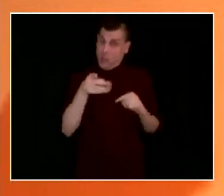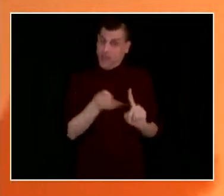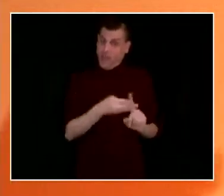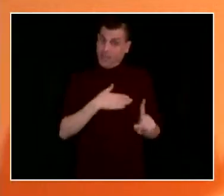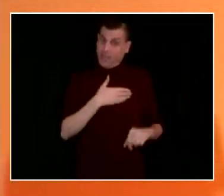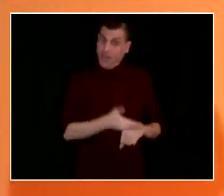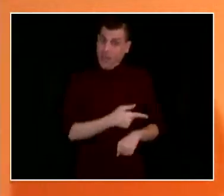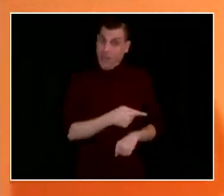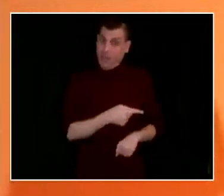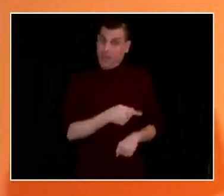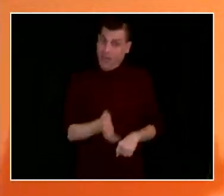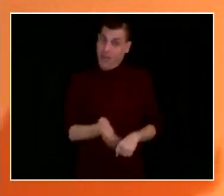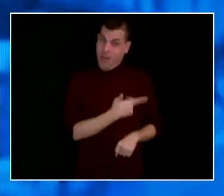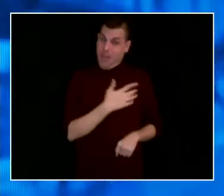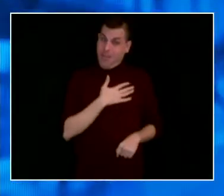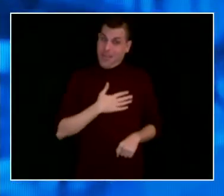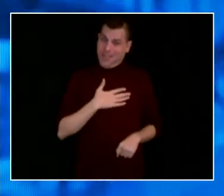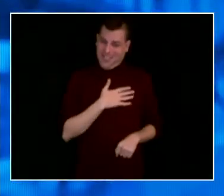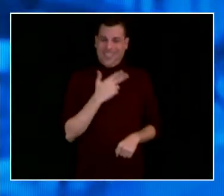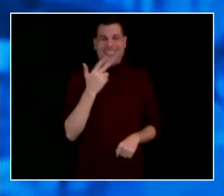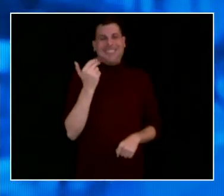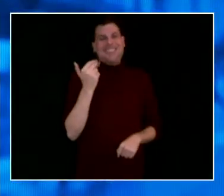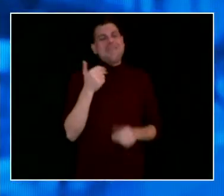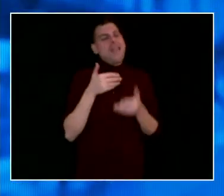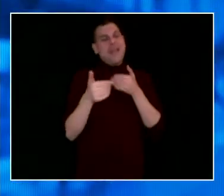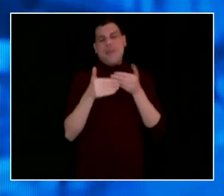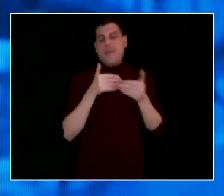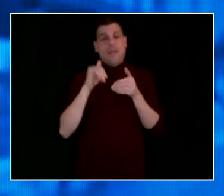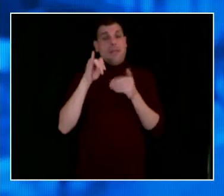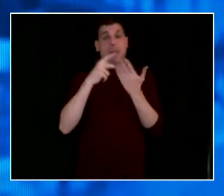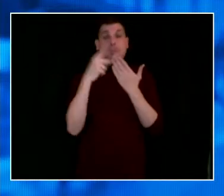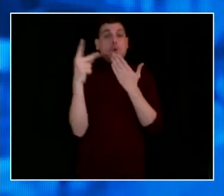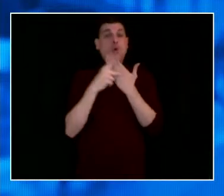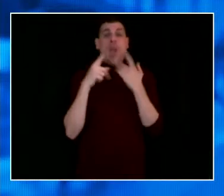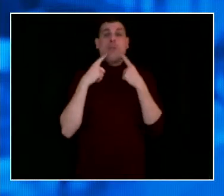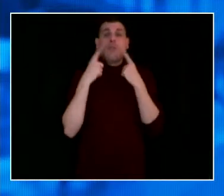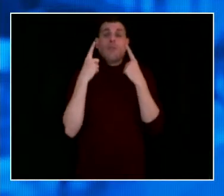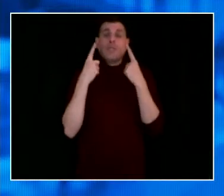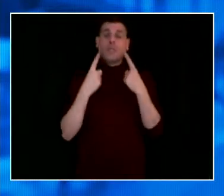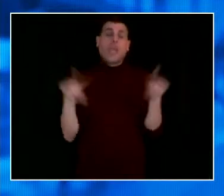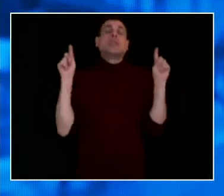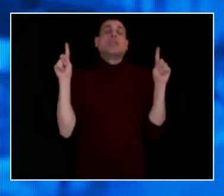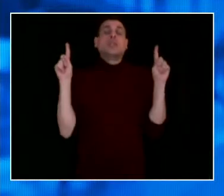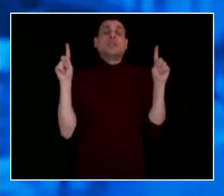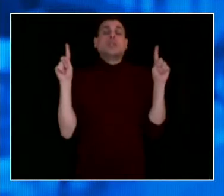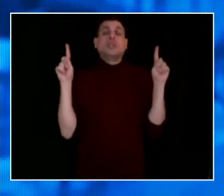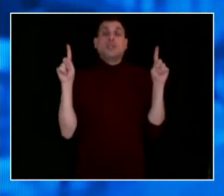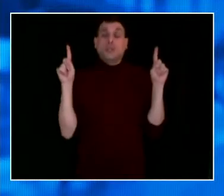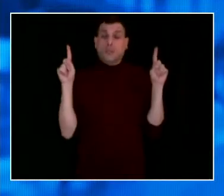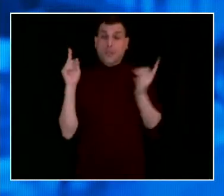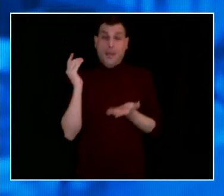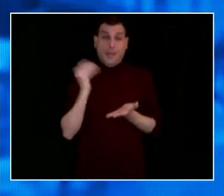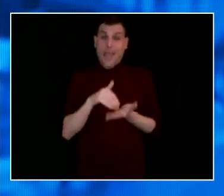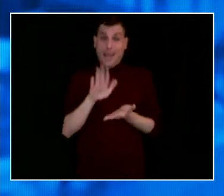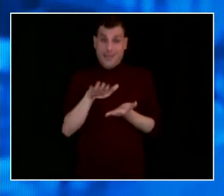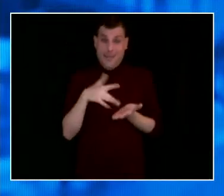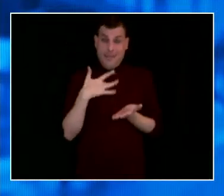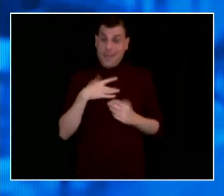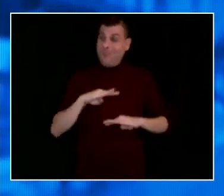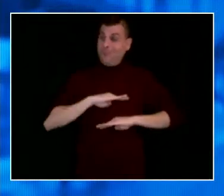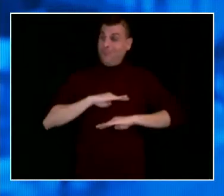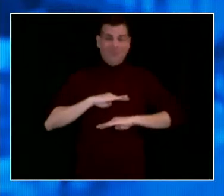Big Apple Connect has been a resounding success, but we want to go further, and hats off to Matt Frazier,